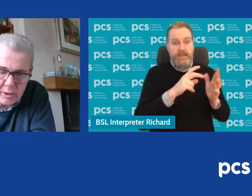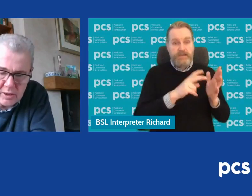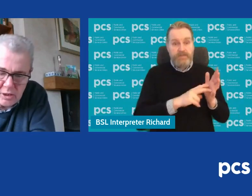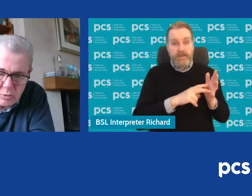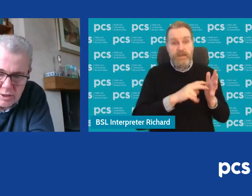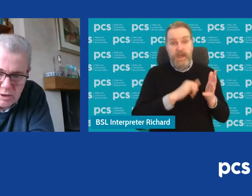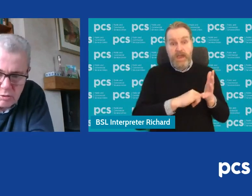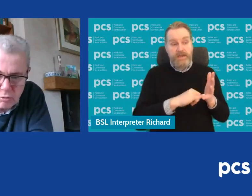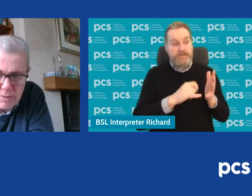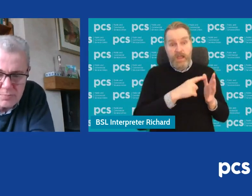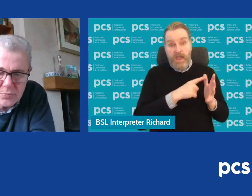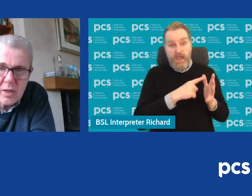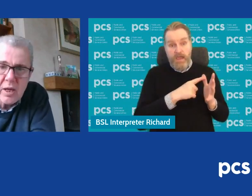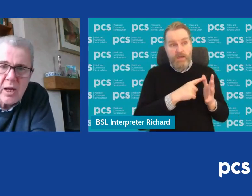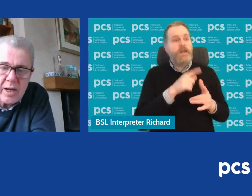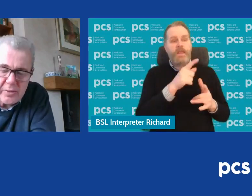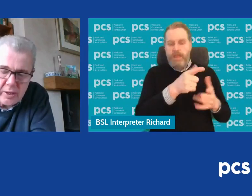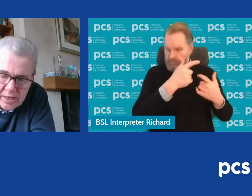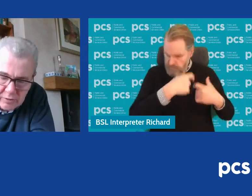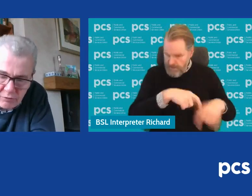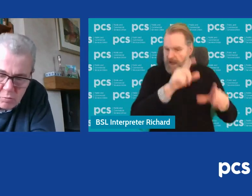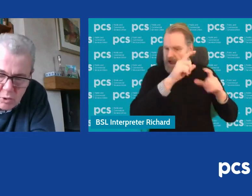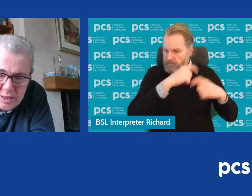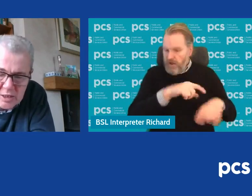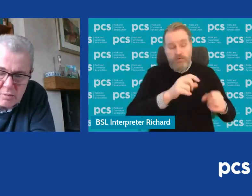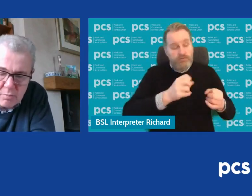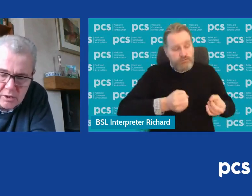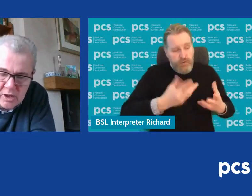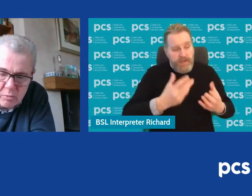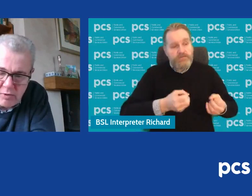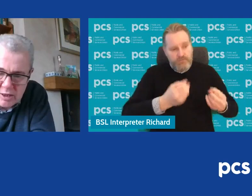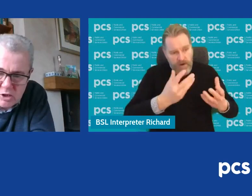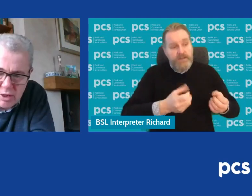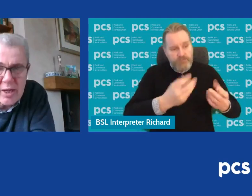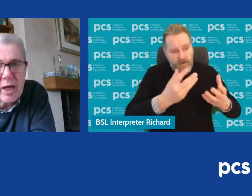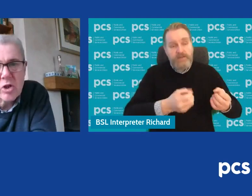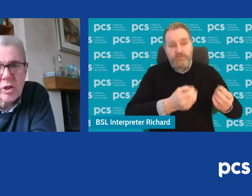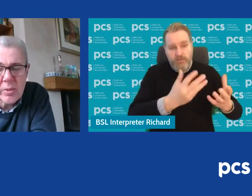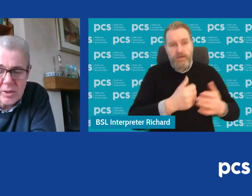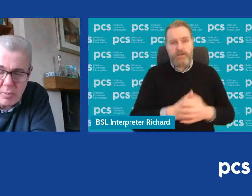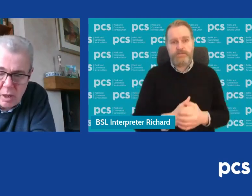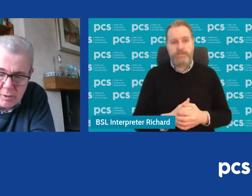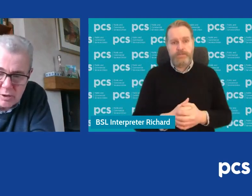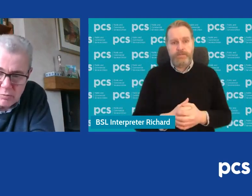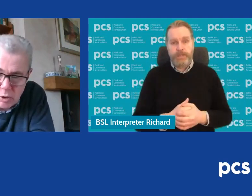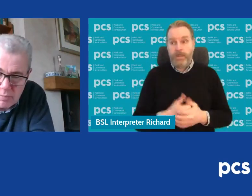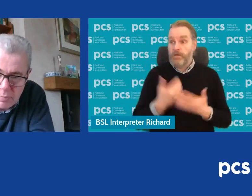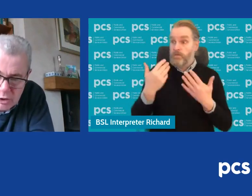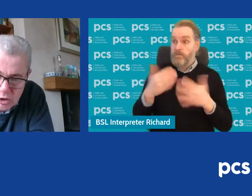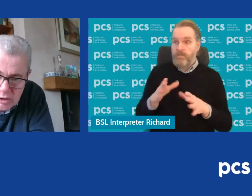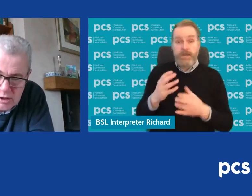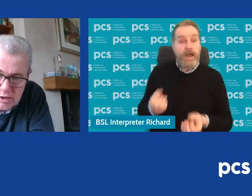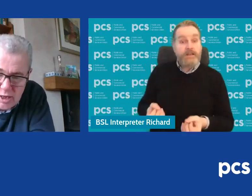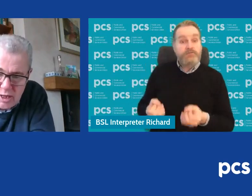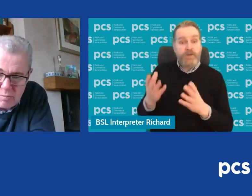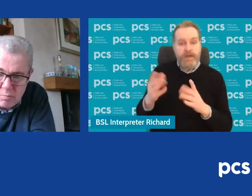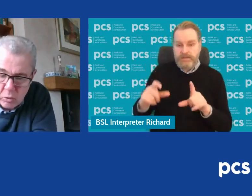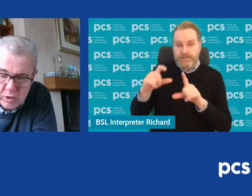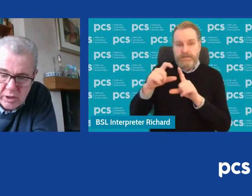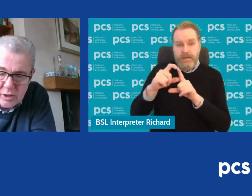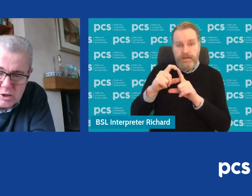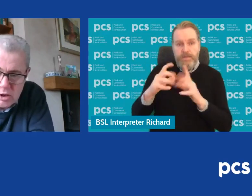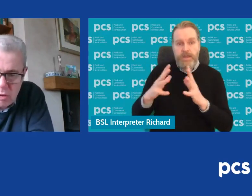throughout 2023. And in the last few weeks and months, we've had strike action in the Department of Work and Pensions,